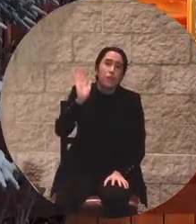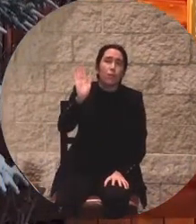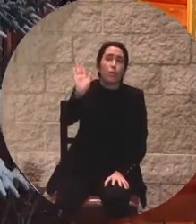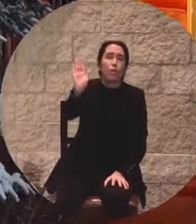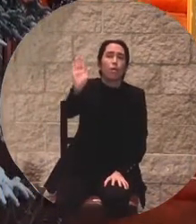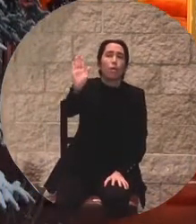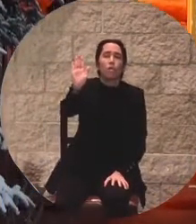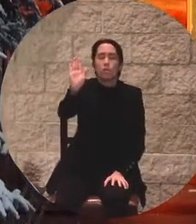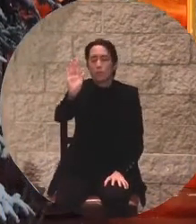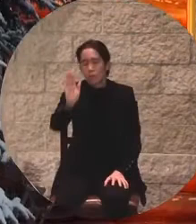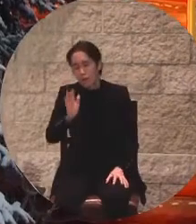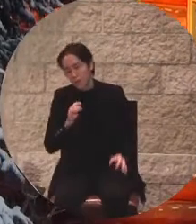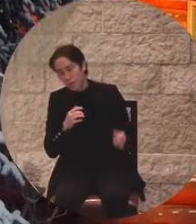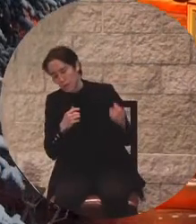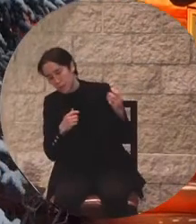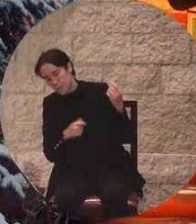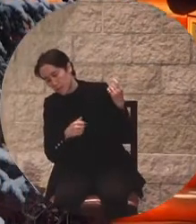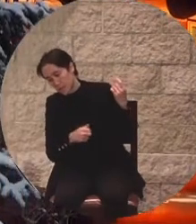hands.